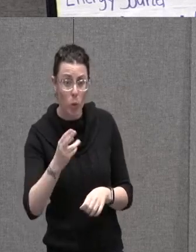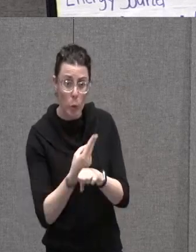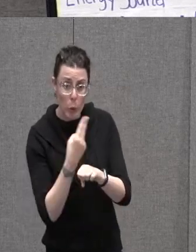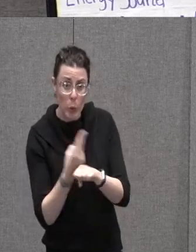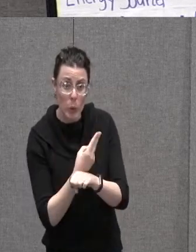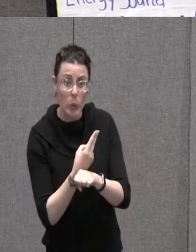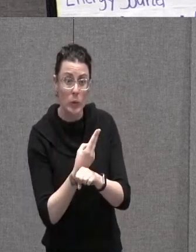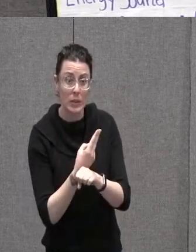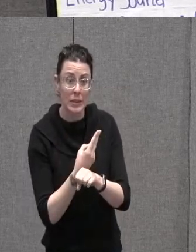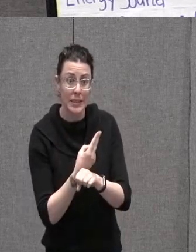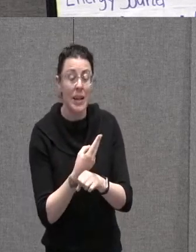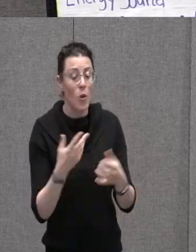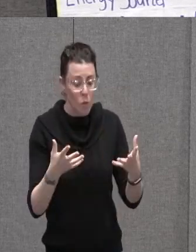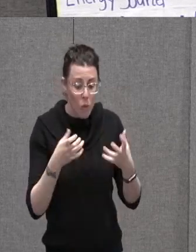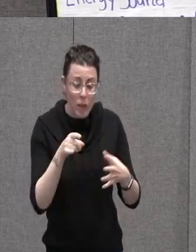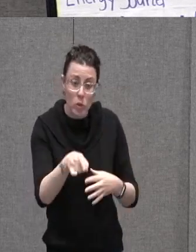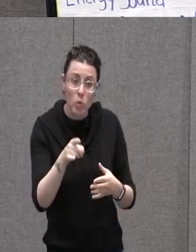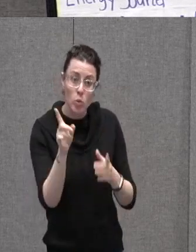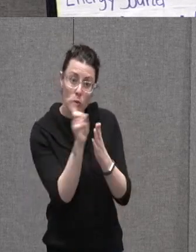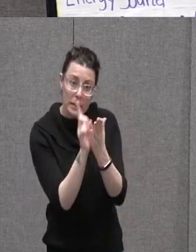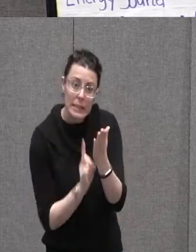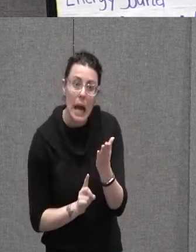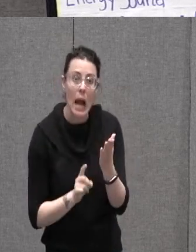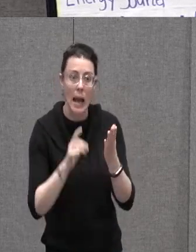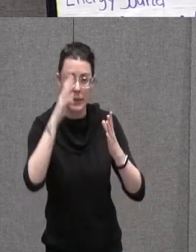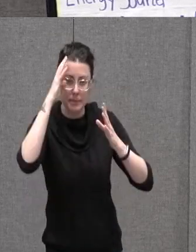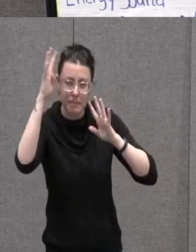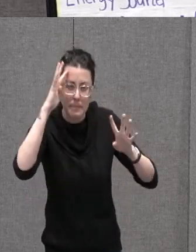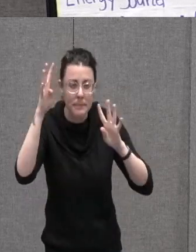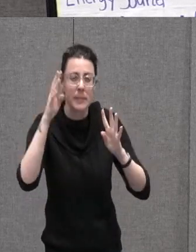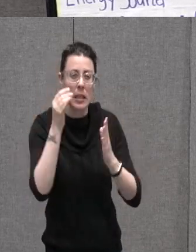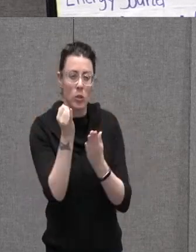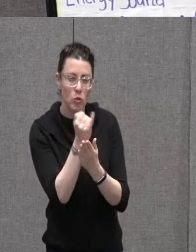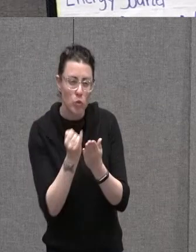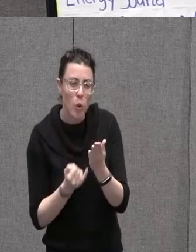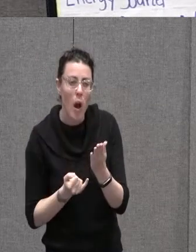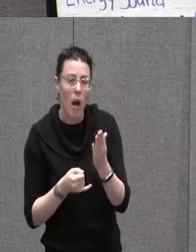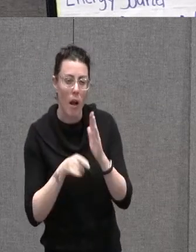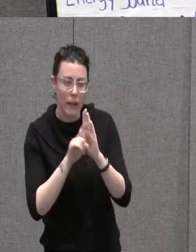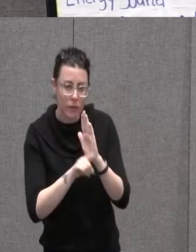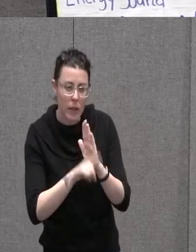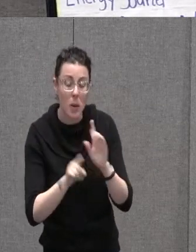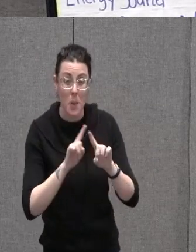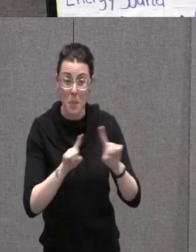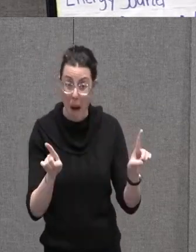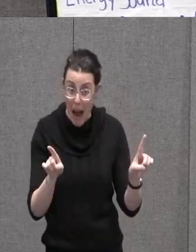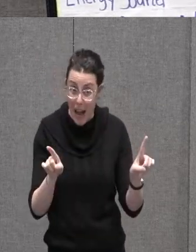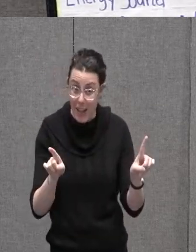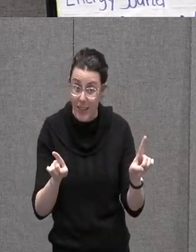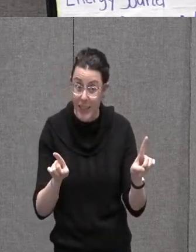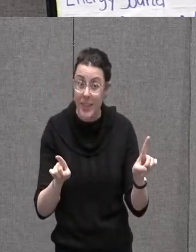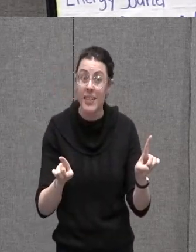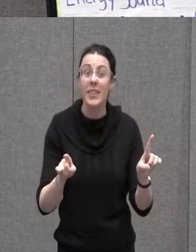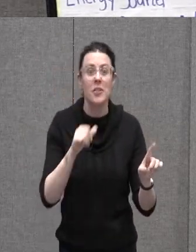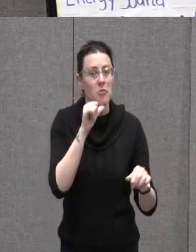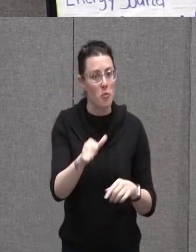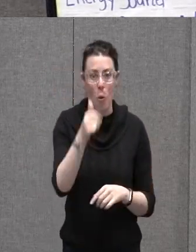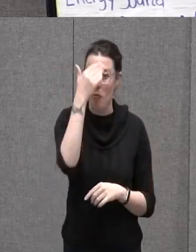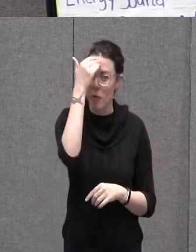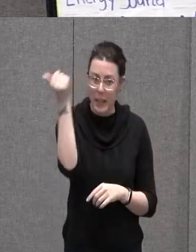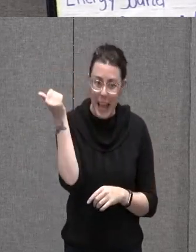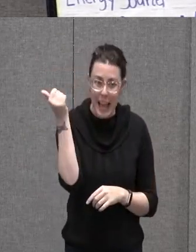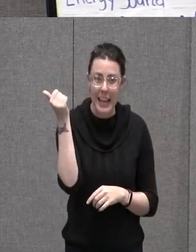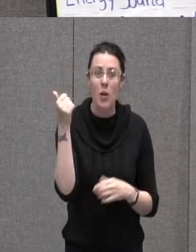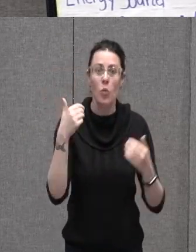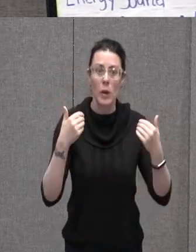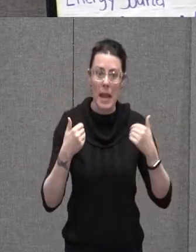to design and just draw out and maybe investigate. But then don't forget when you're doing that to think about our